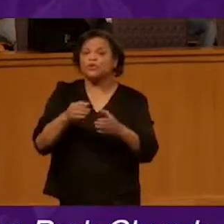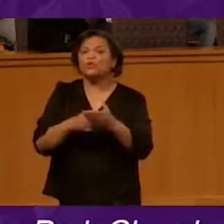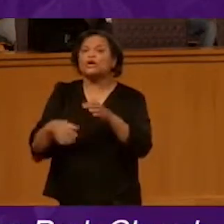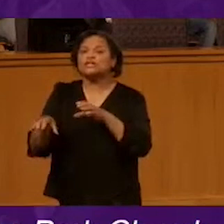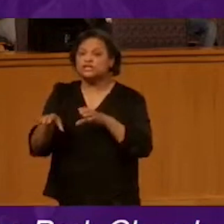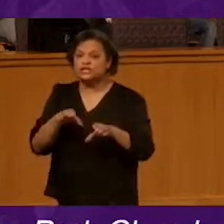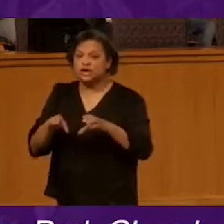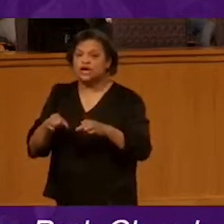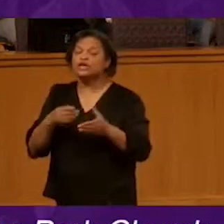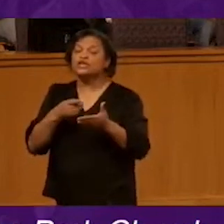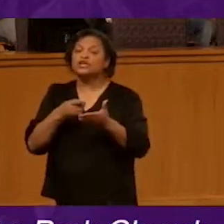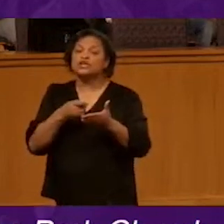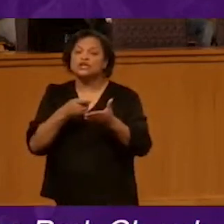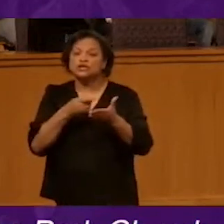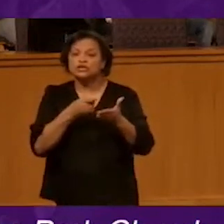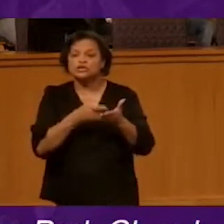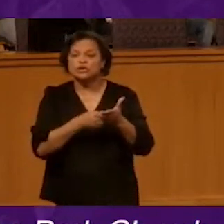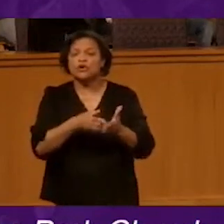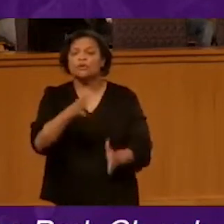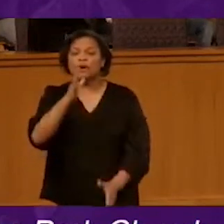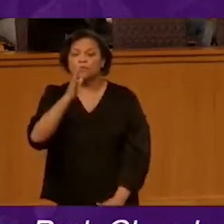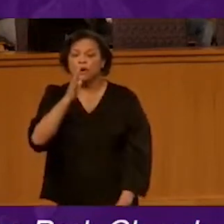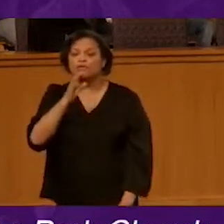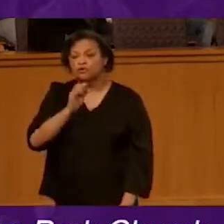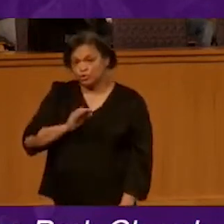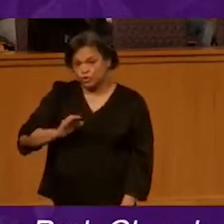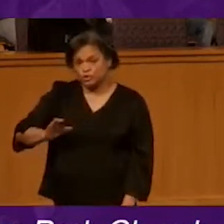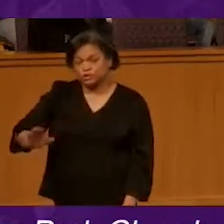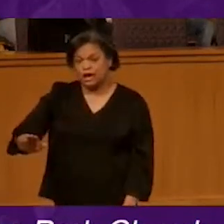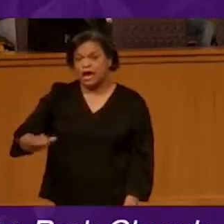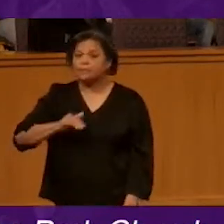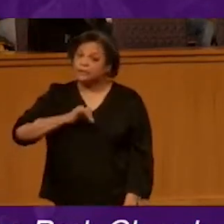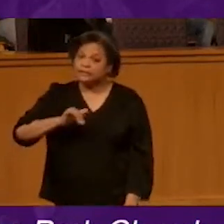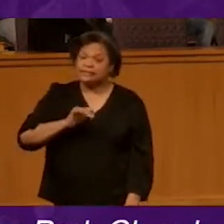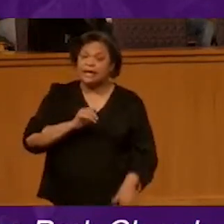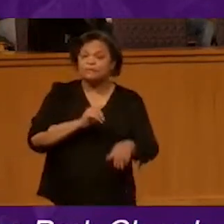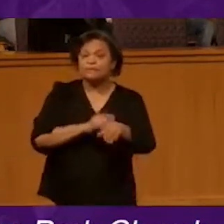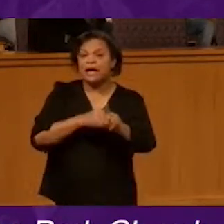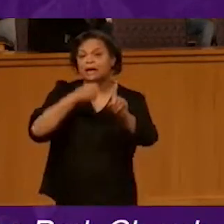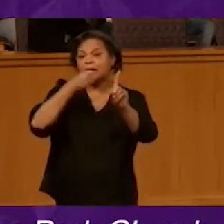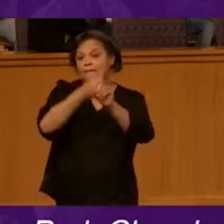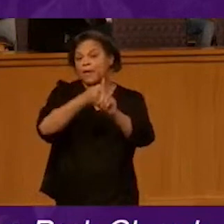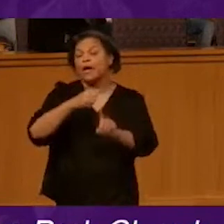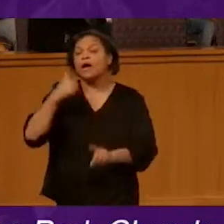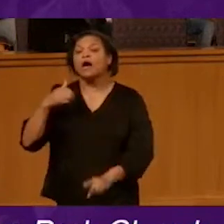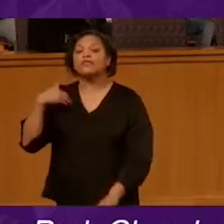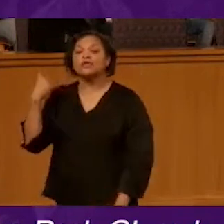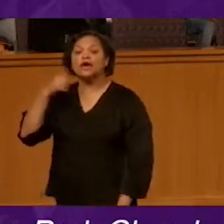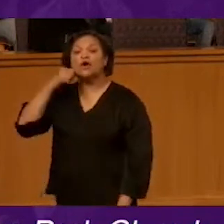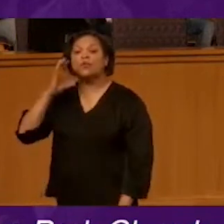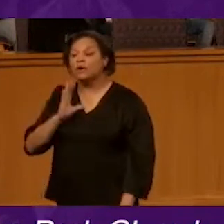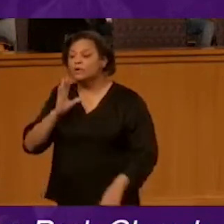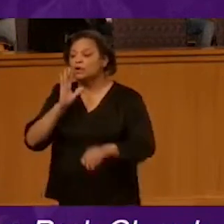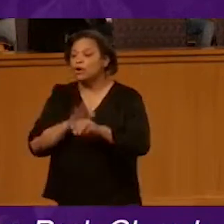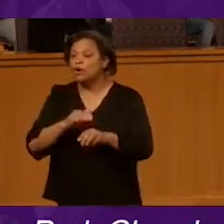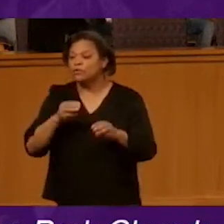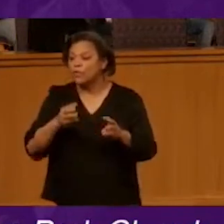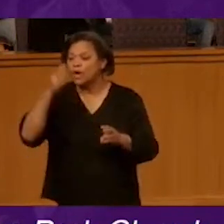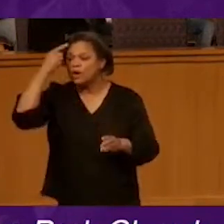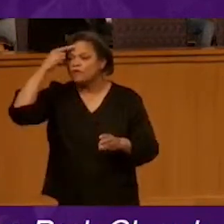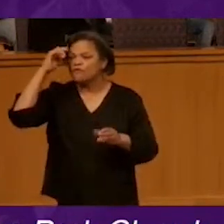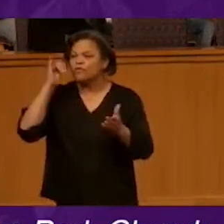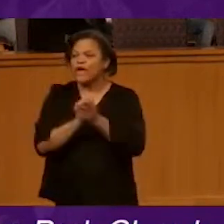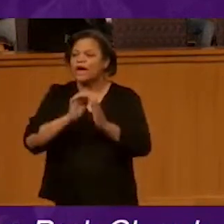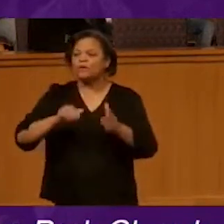does. She's showing up being a mother to her child, but at the same time, she's impacting other young women along the way. And for that, we